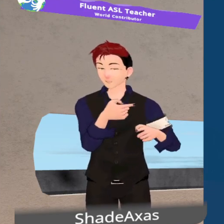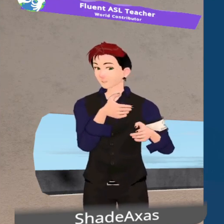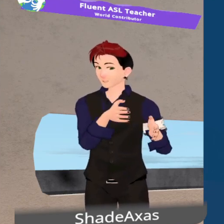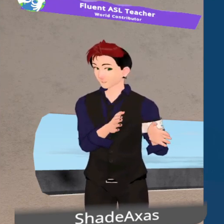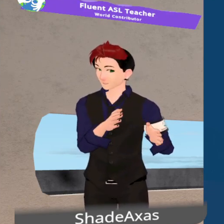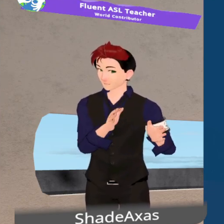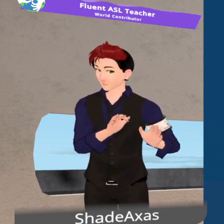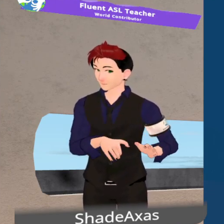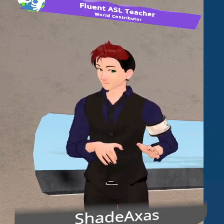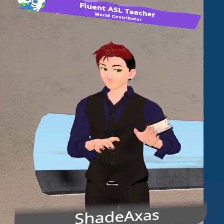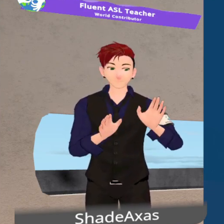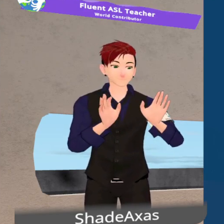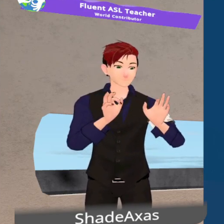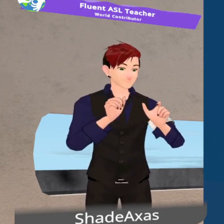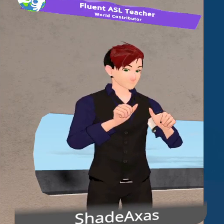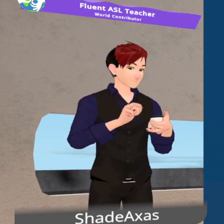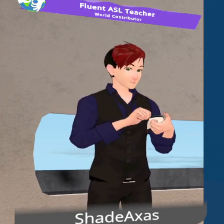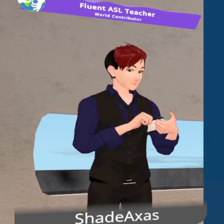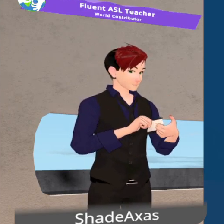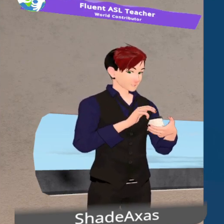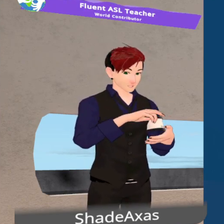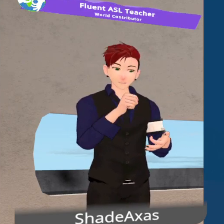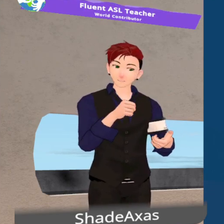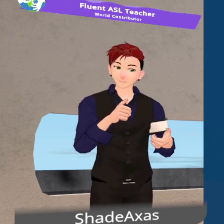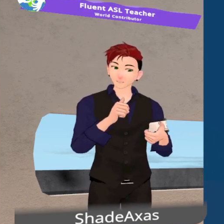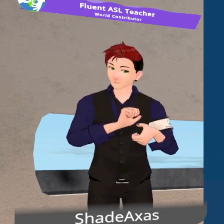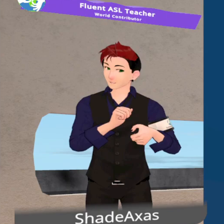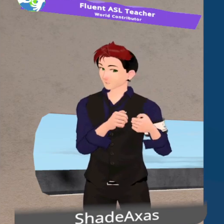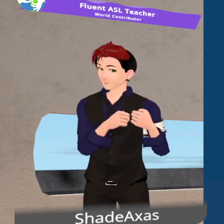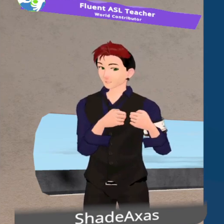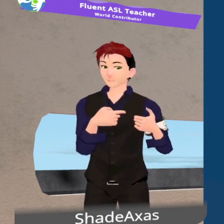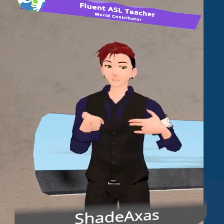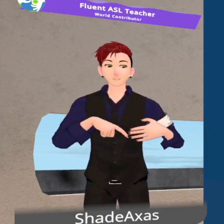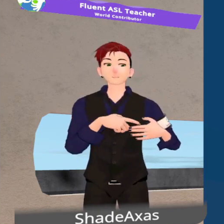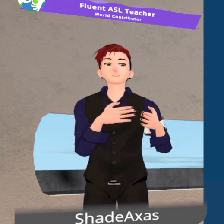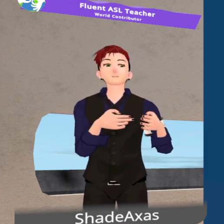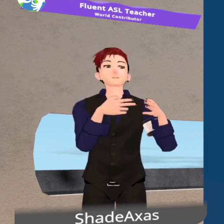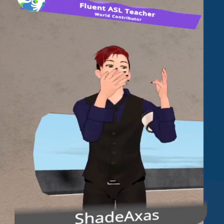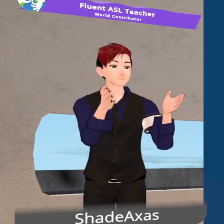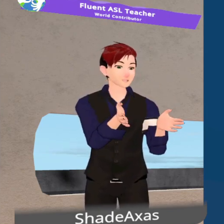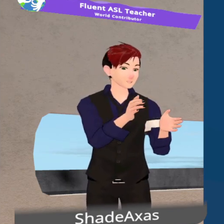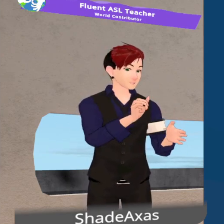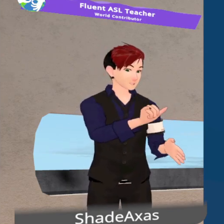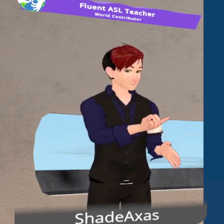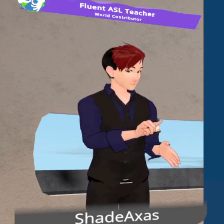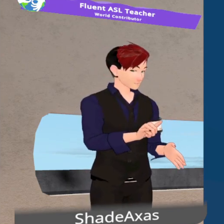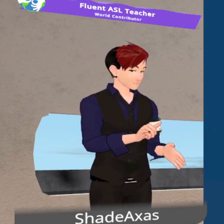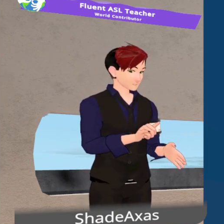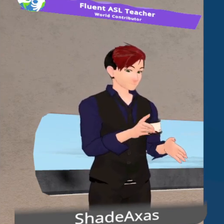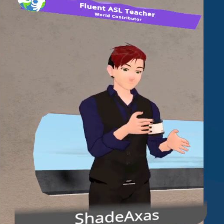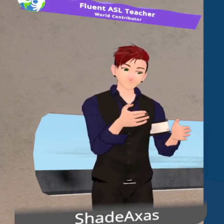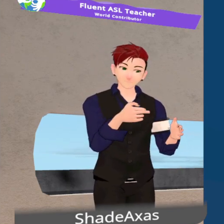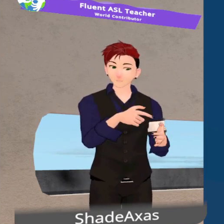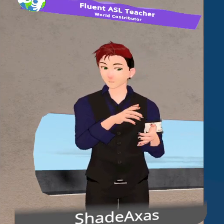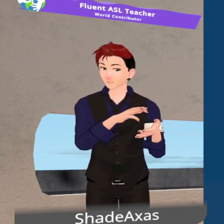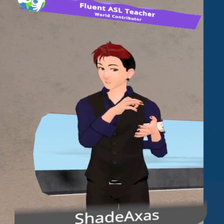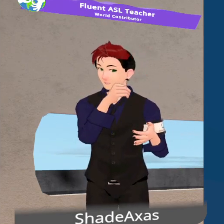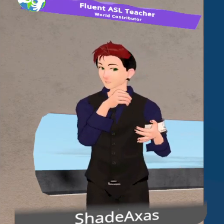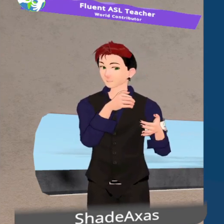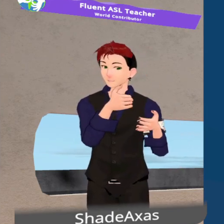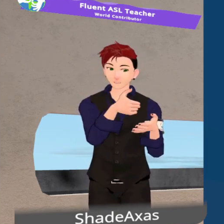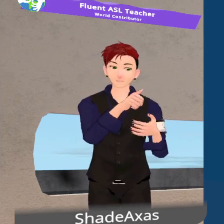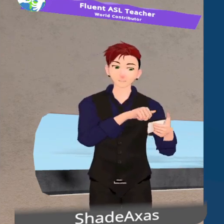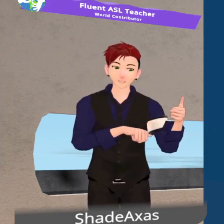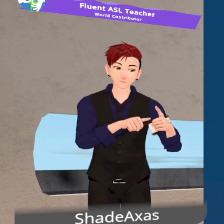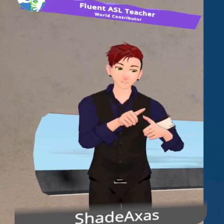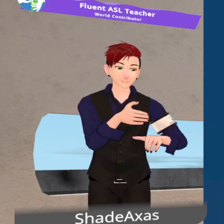remember the correct way to do that. That is collaborative learning. That is working together, and we highly encourage that. We want you guys